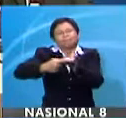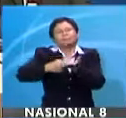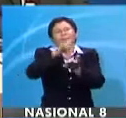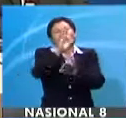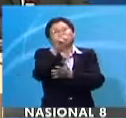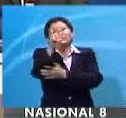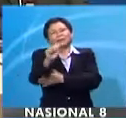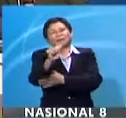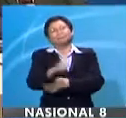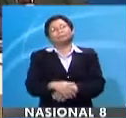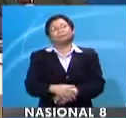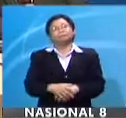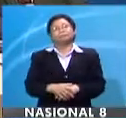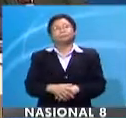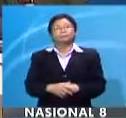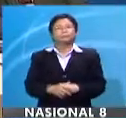FTA.